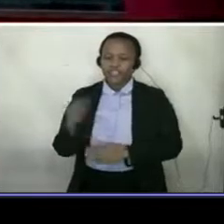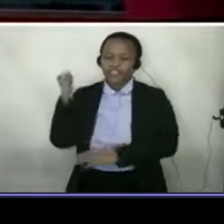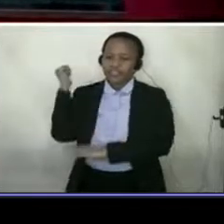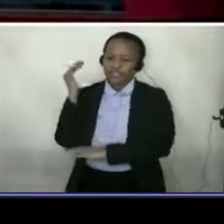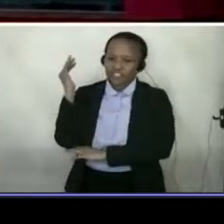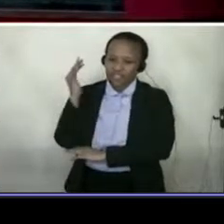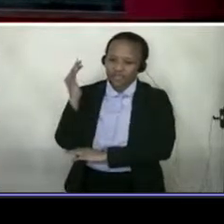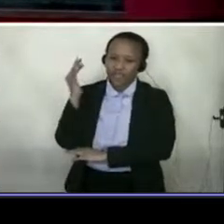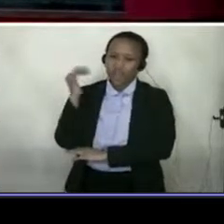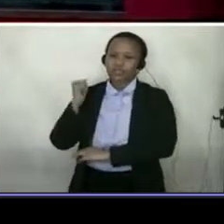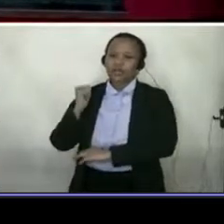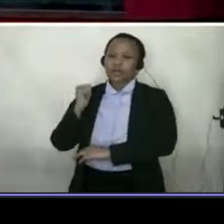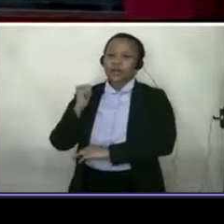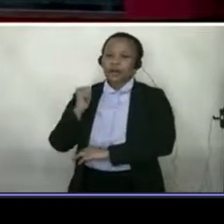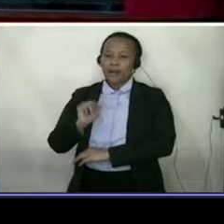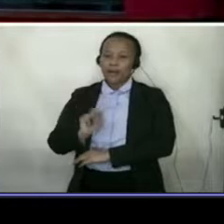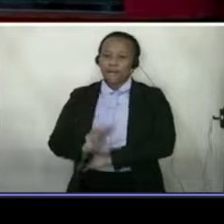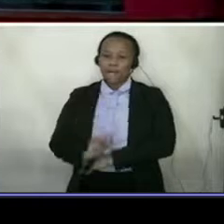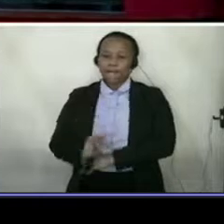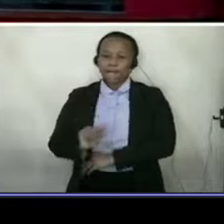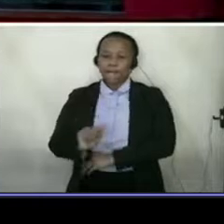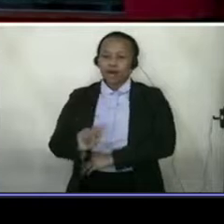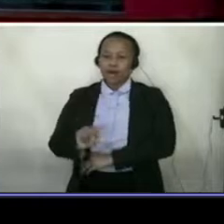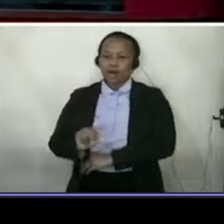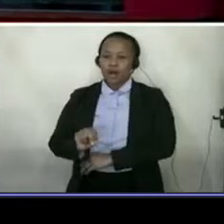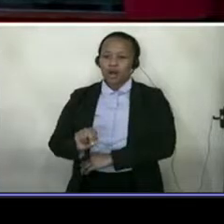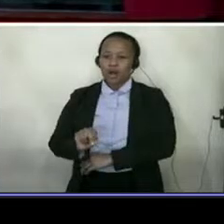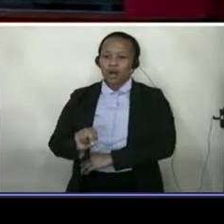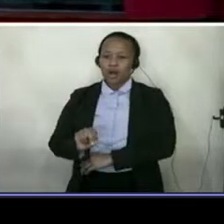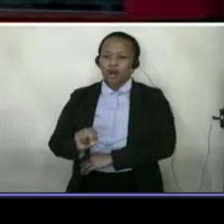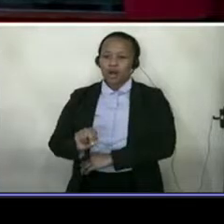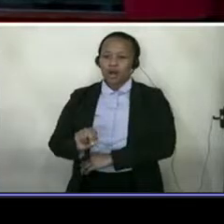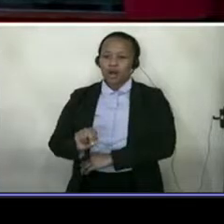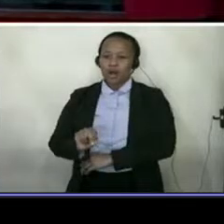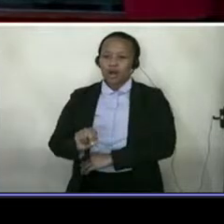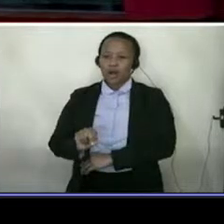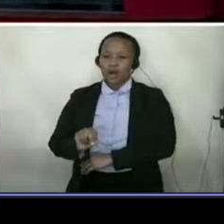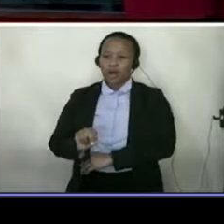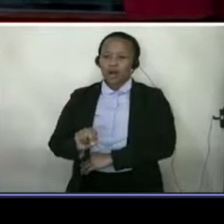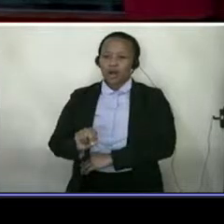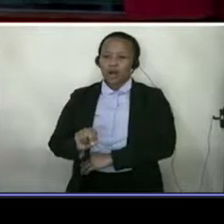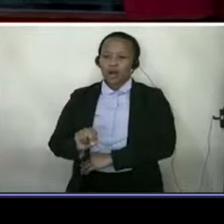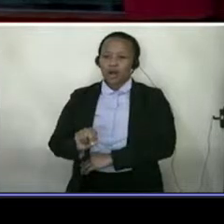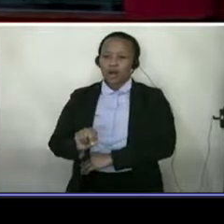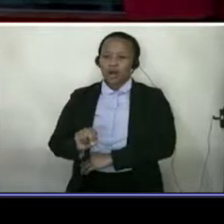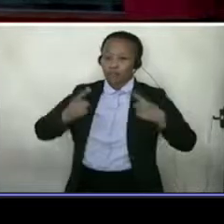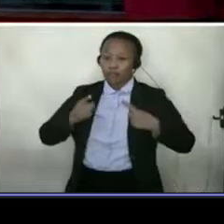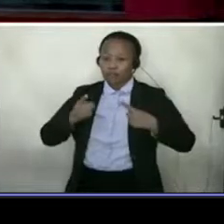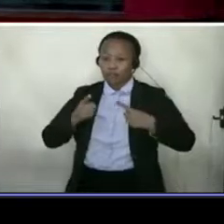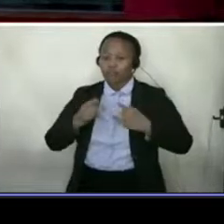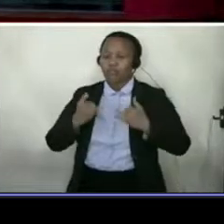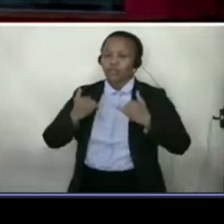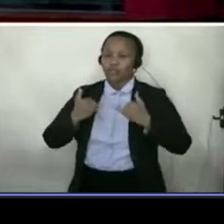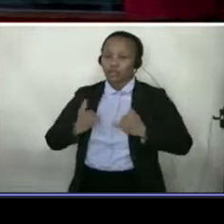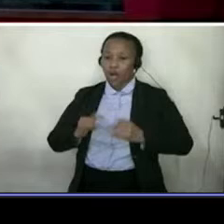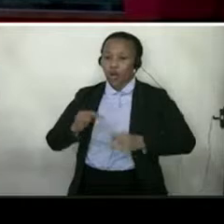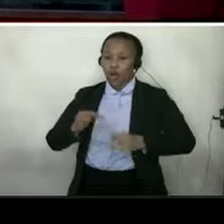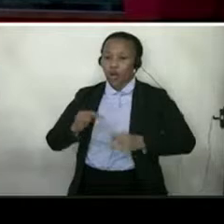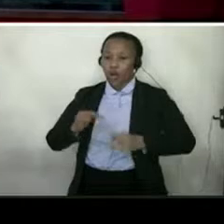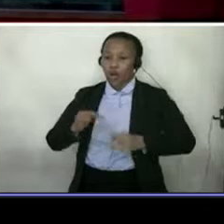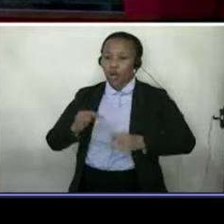and legislation is absolutely futile without actions, and actions can only be achieved through political